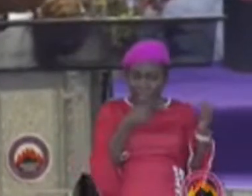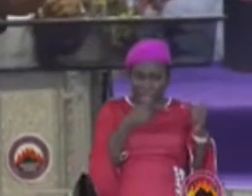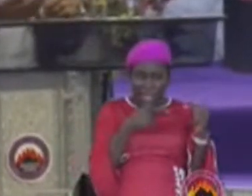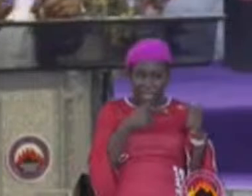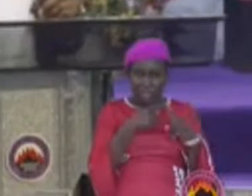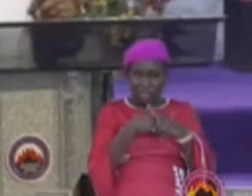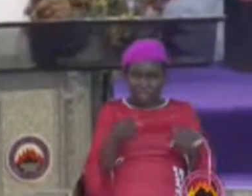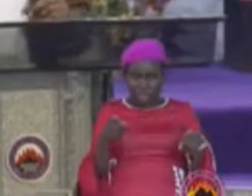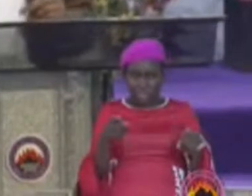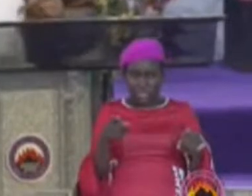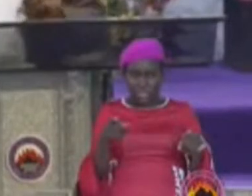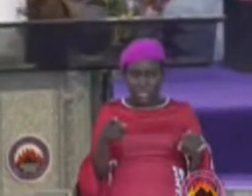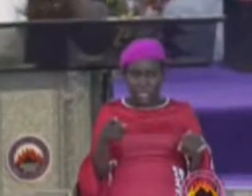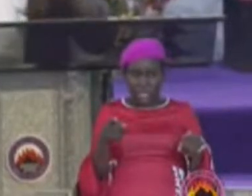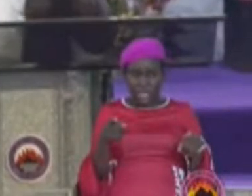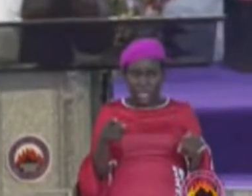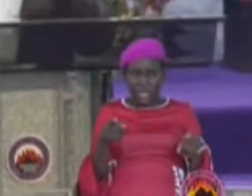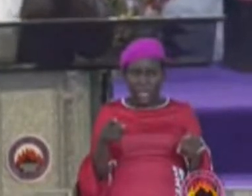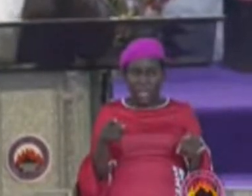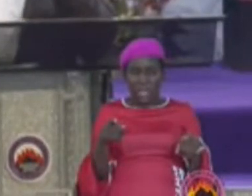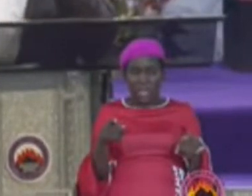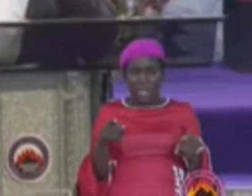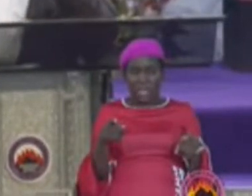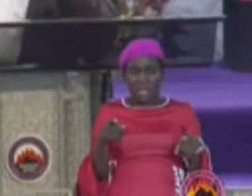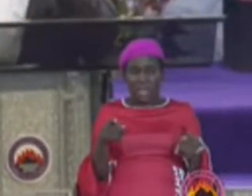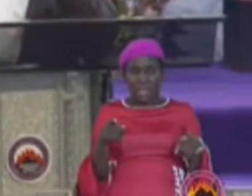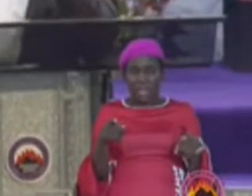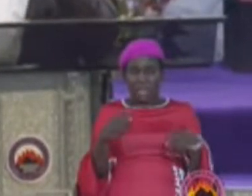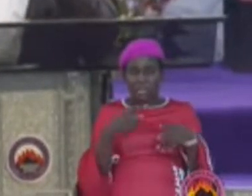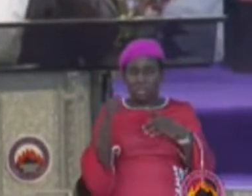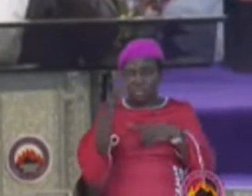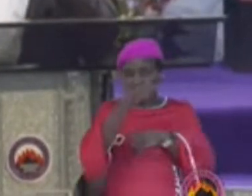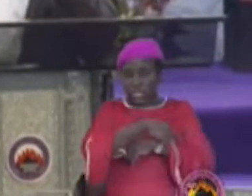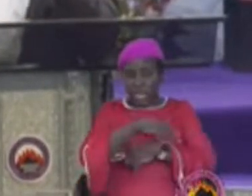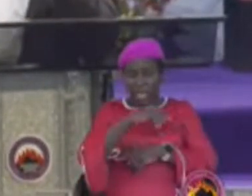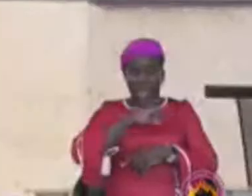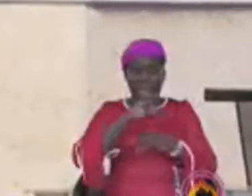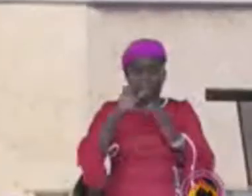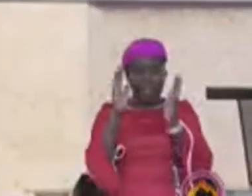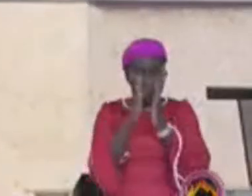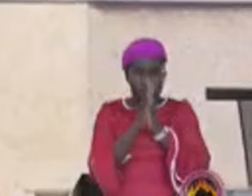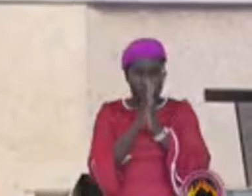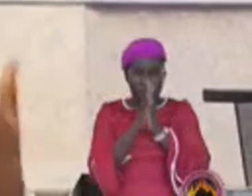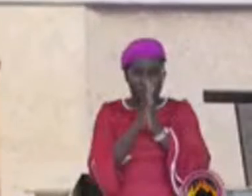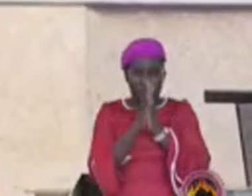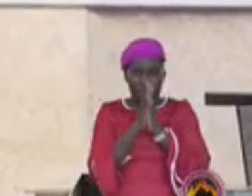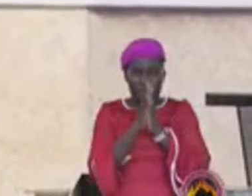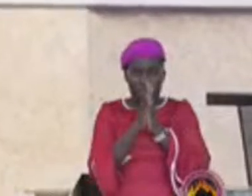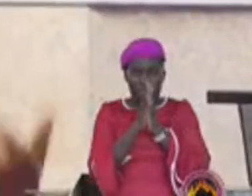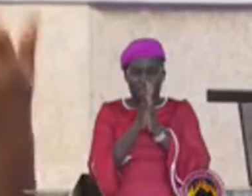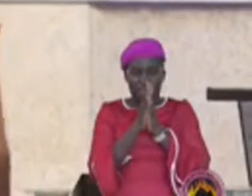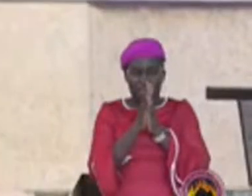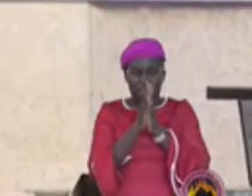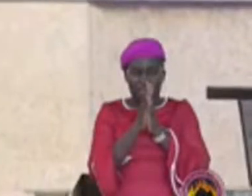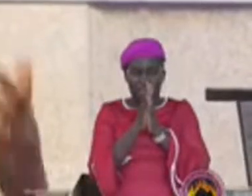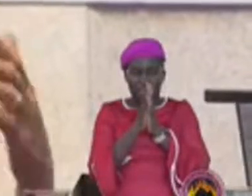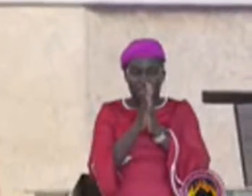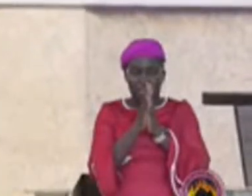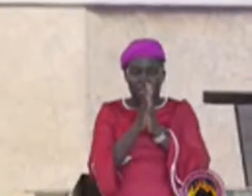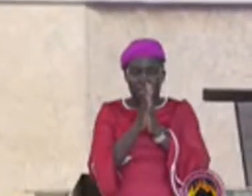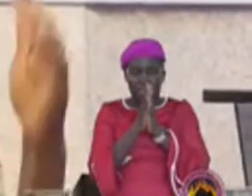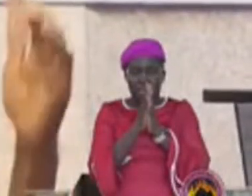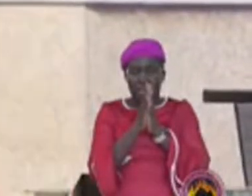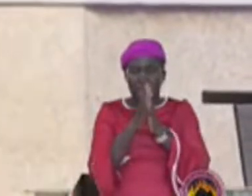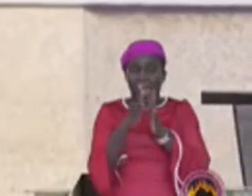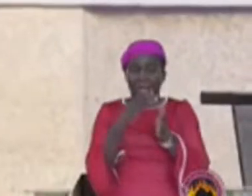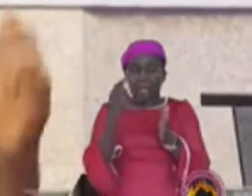today, that will, God will use that man of God and say, let everybody hit their body. And the man of God said that, let everybody hit